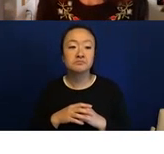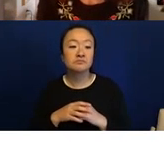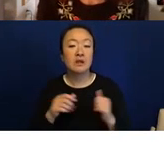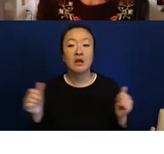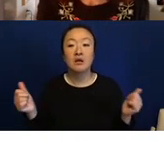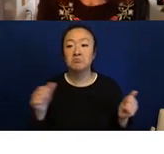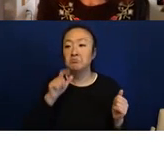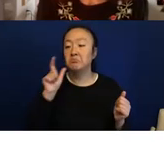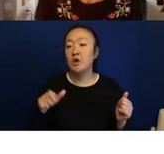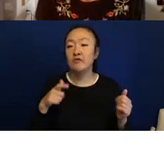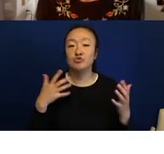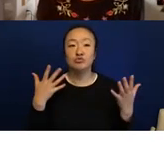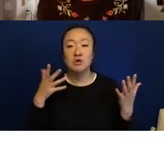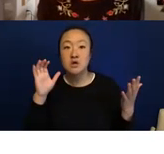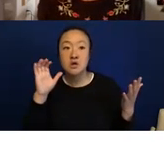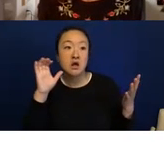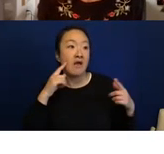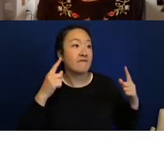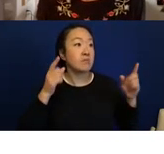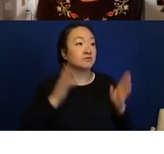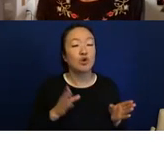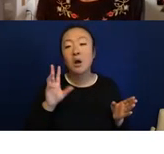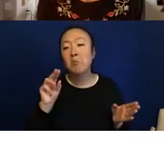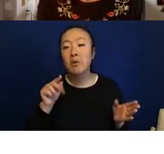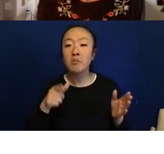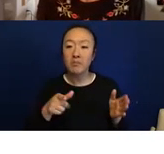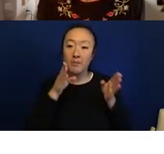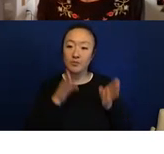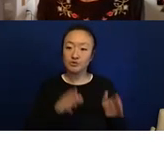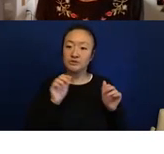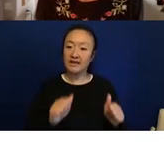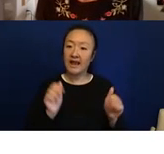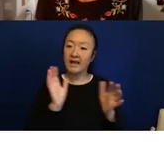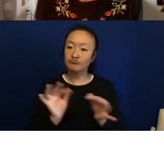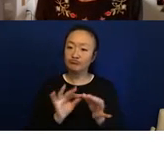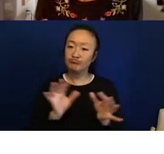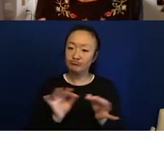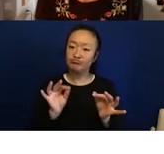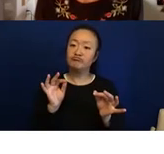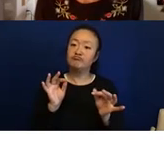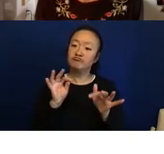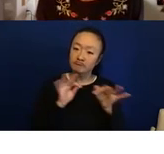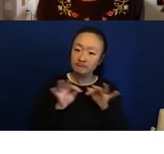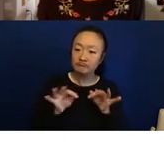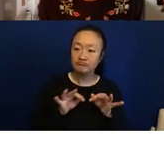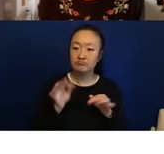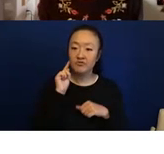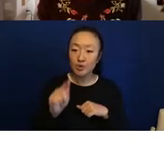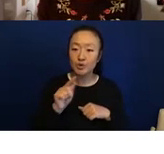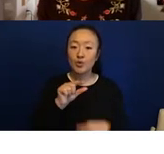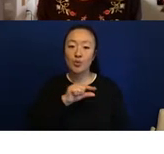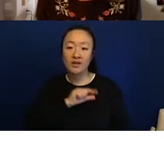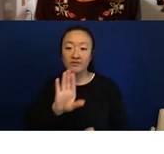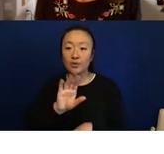name that you can get. It is somebody who can speak on behalf of you and the quality of your work and you as